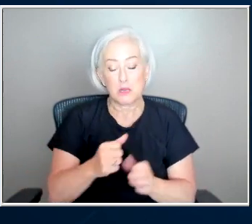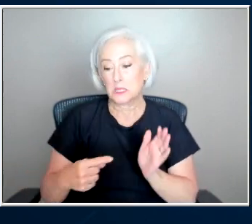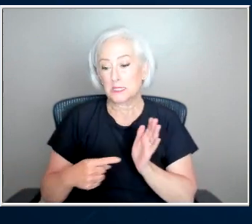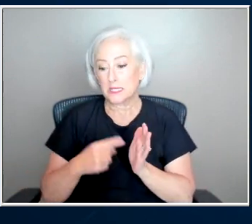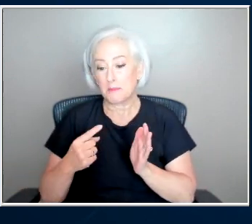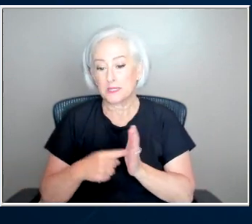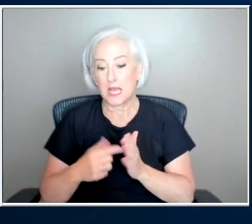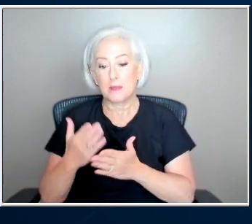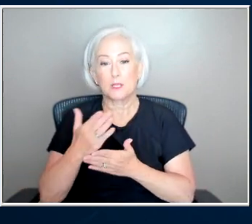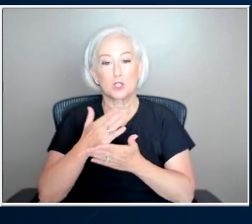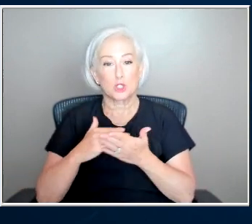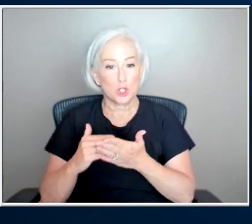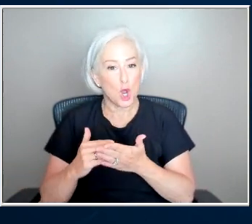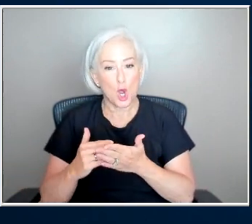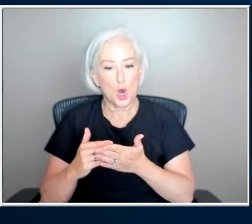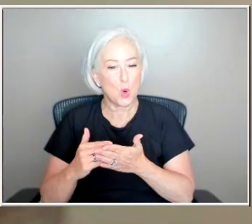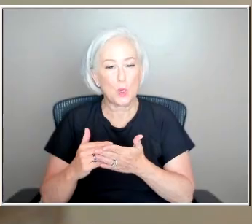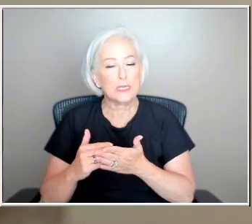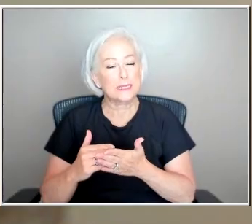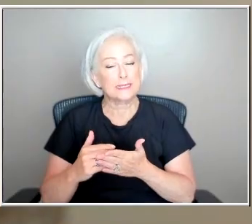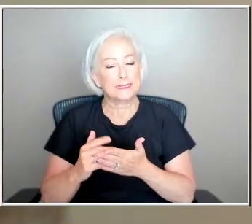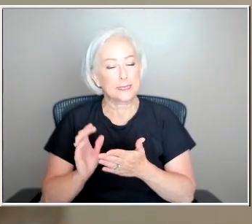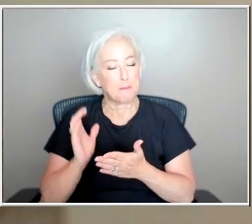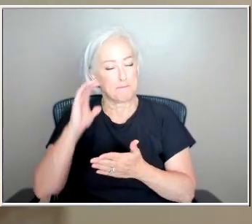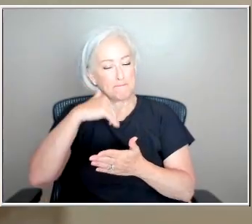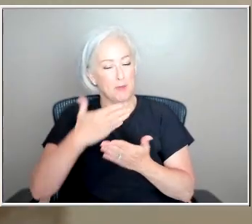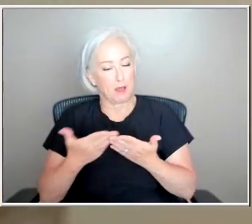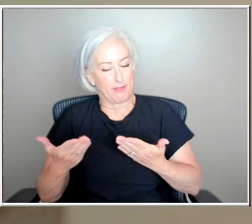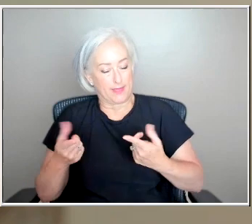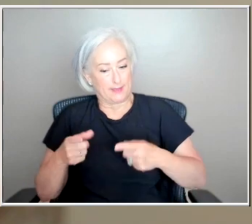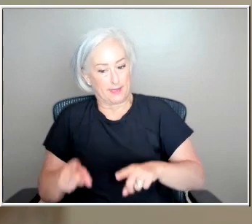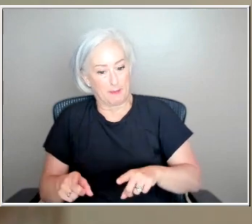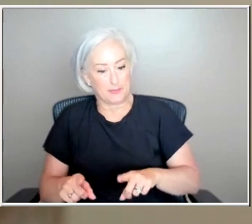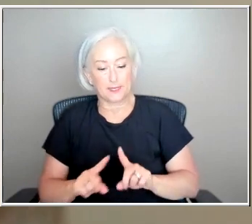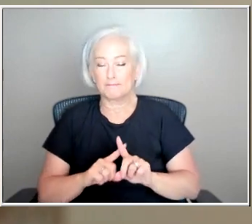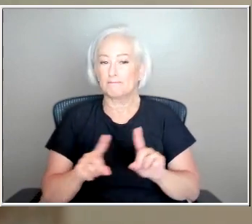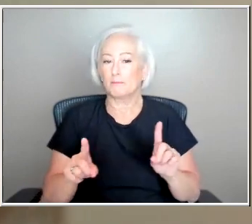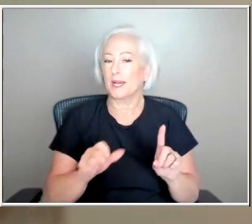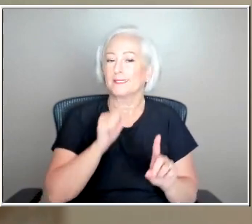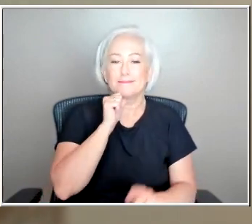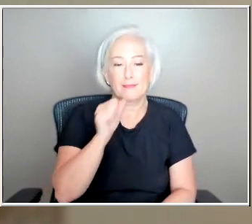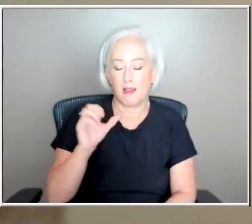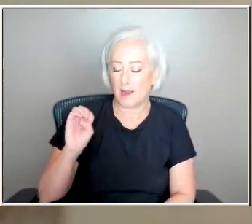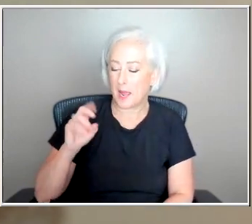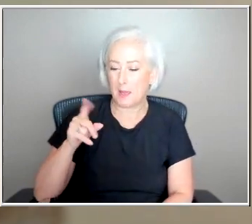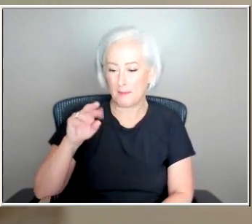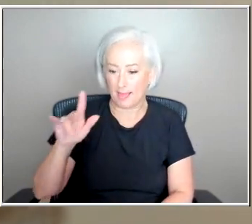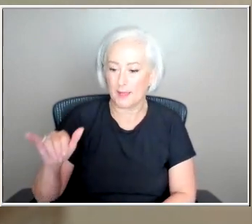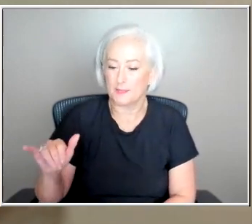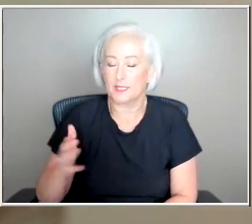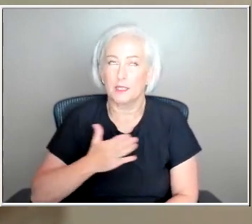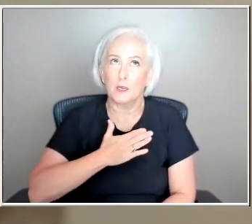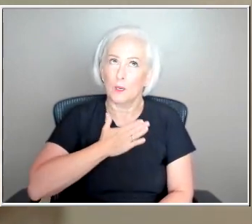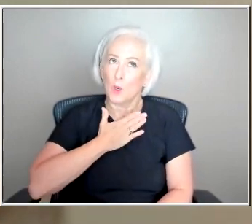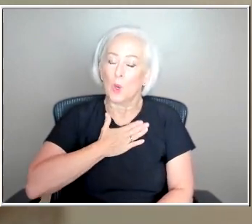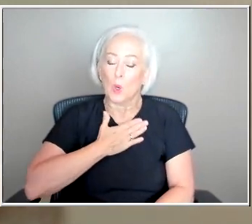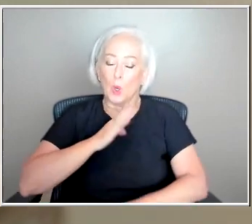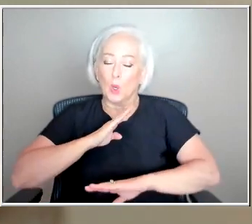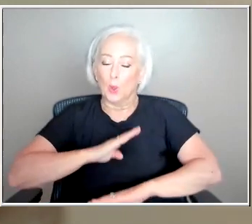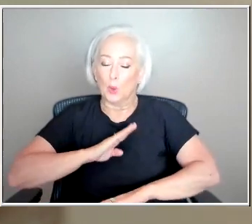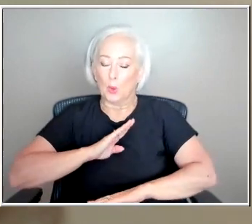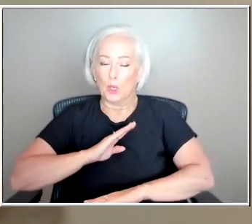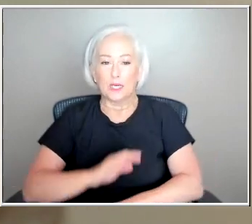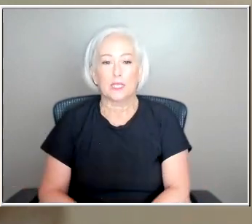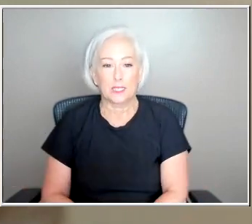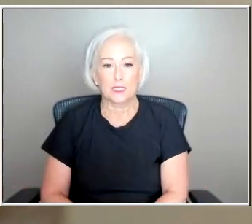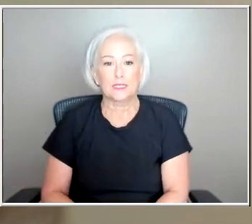true epilepsy, which we're really grateful for. But we've spent many times in the hospital, you know, overnight EEG or a short